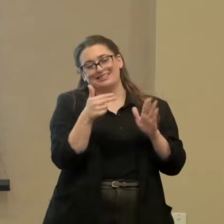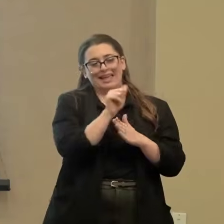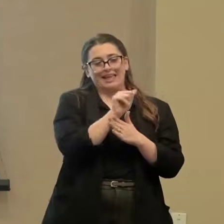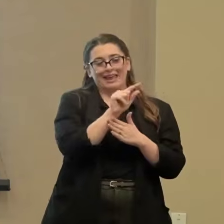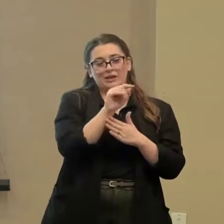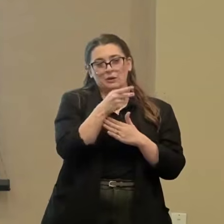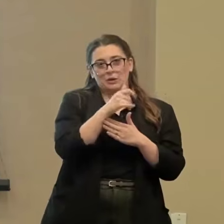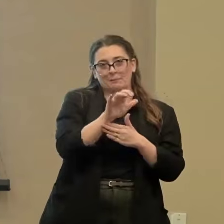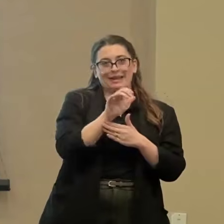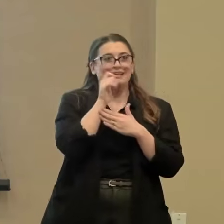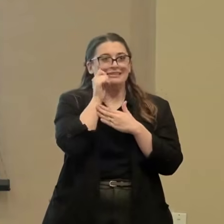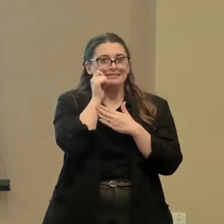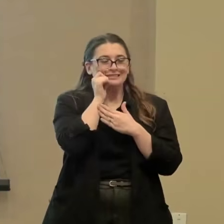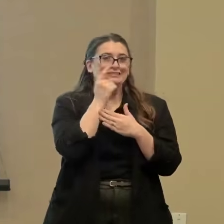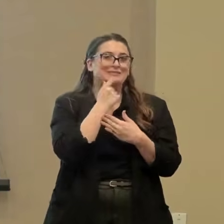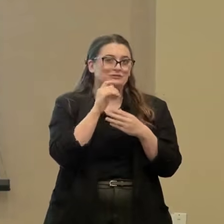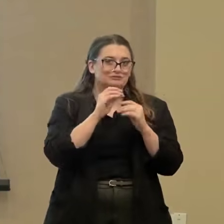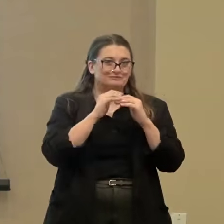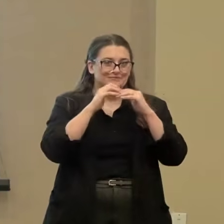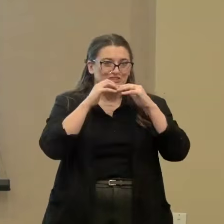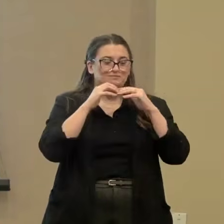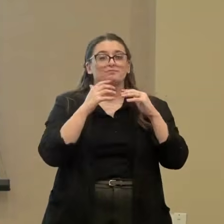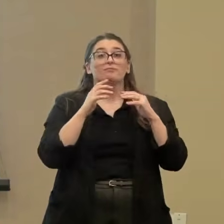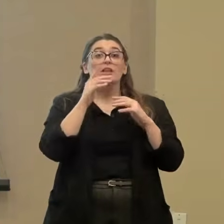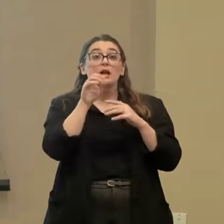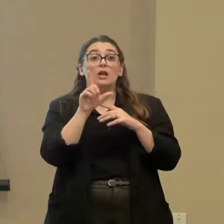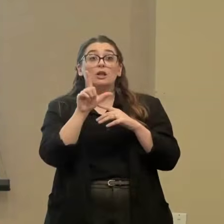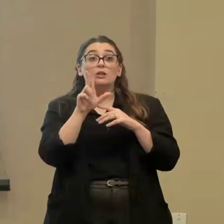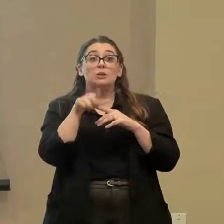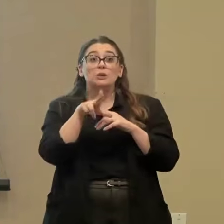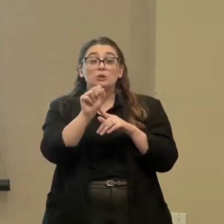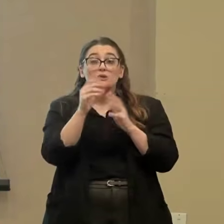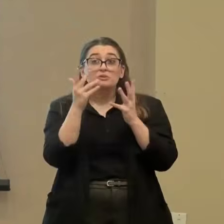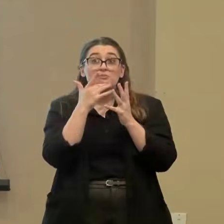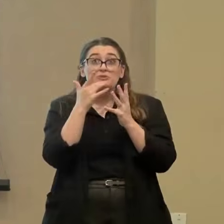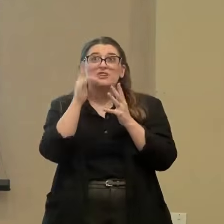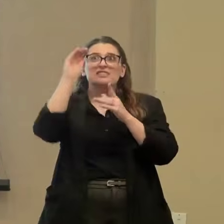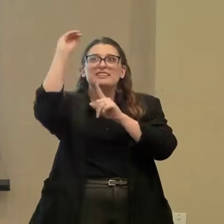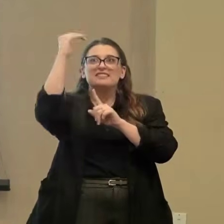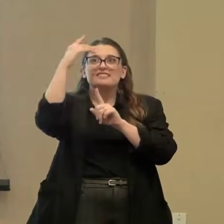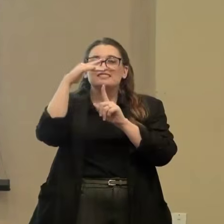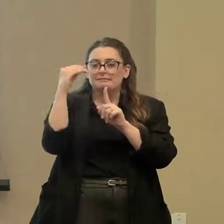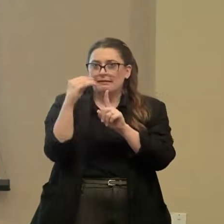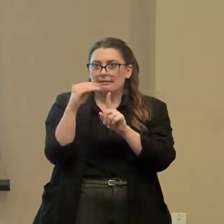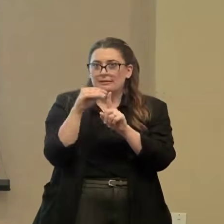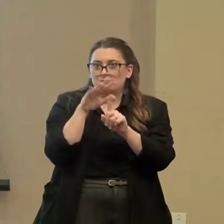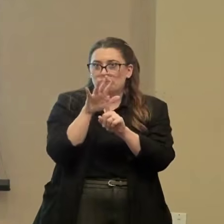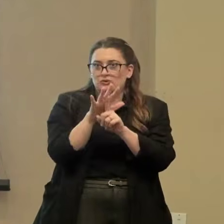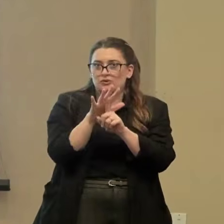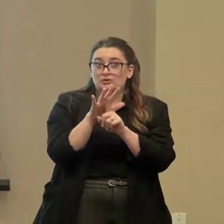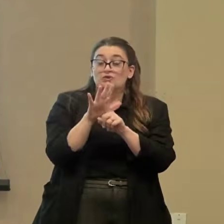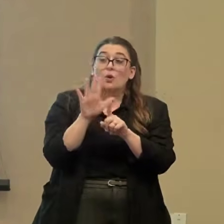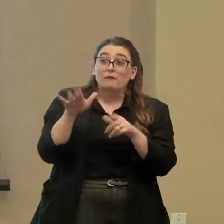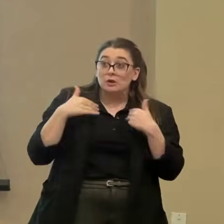Whereas lupus, again, loves sun-exposed areas. So if I'm seeing you're clear on your